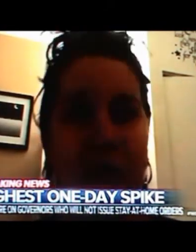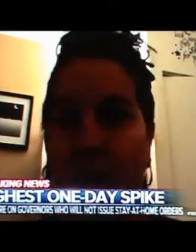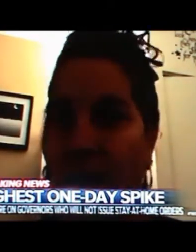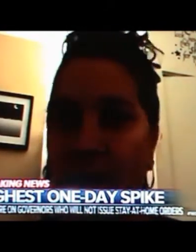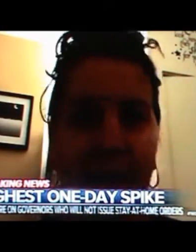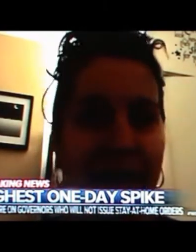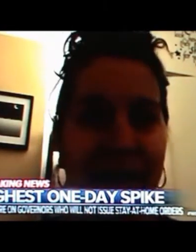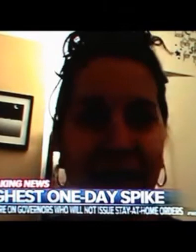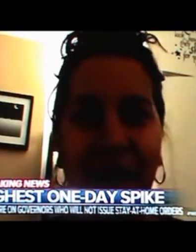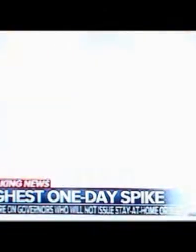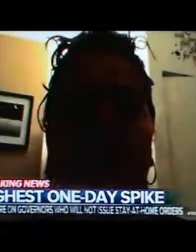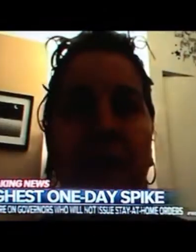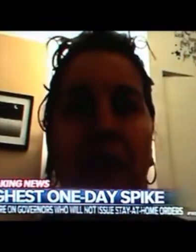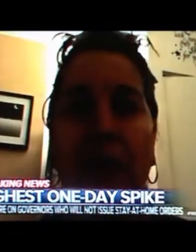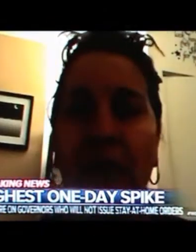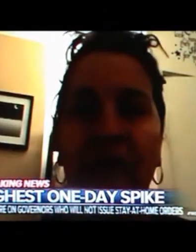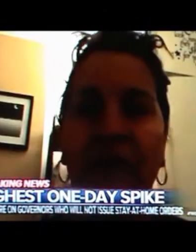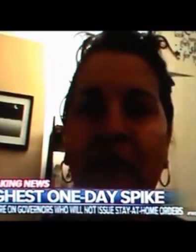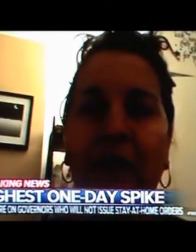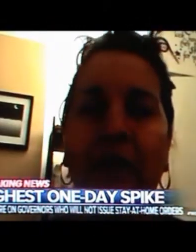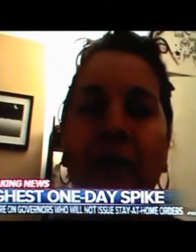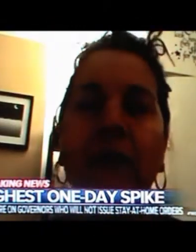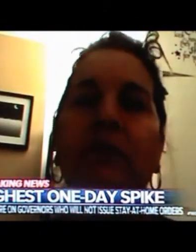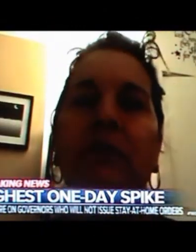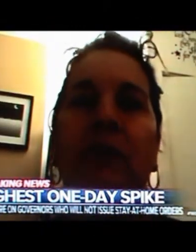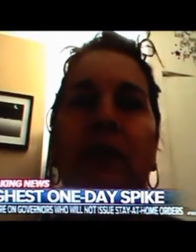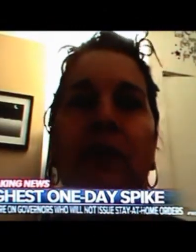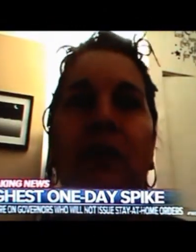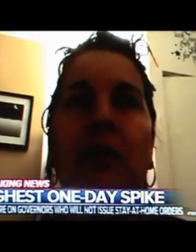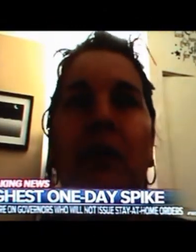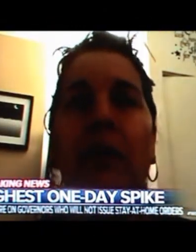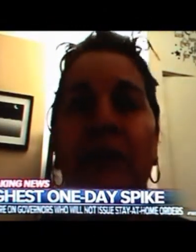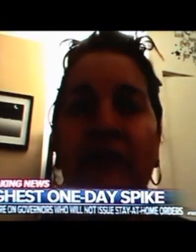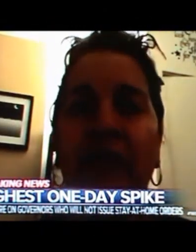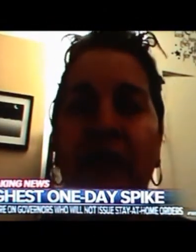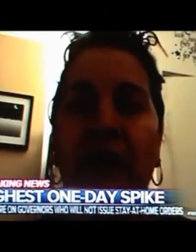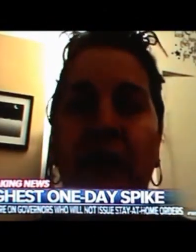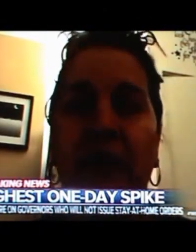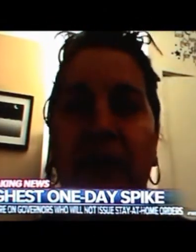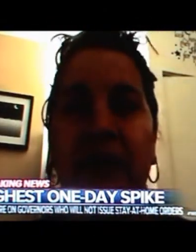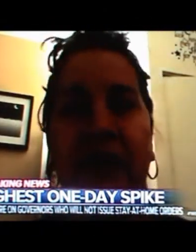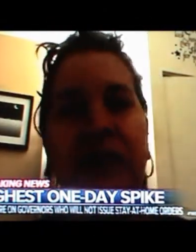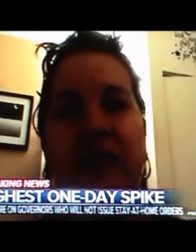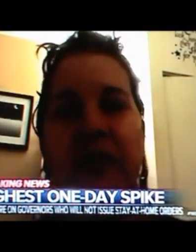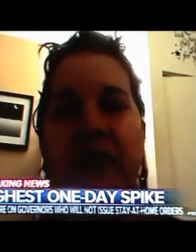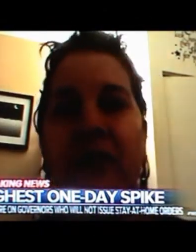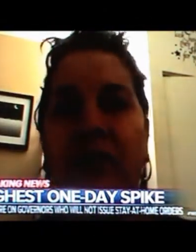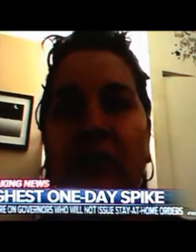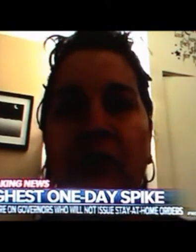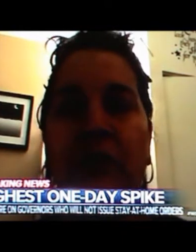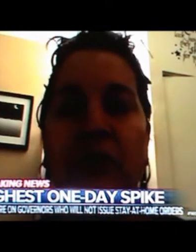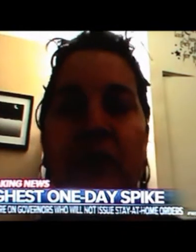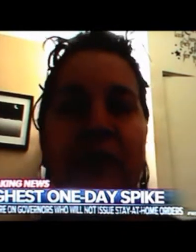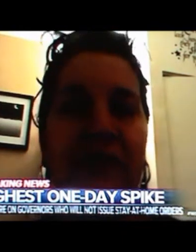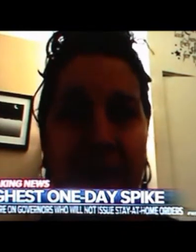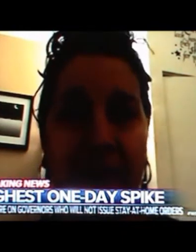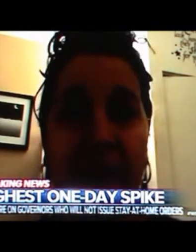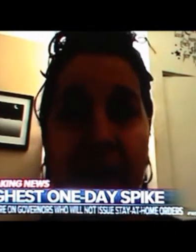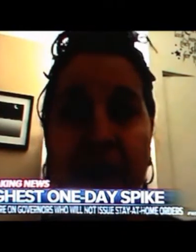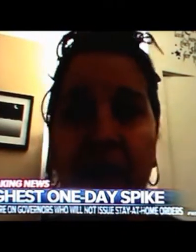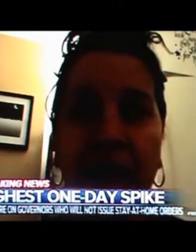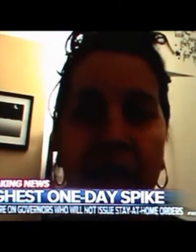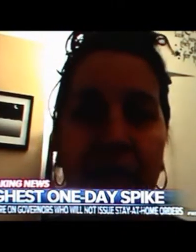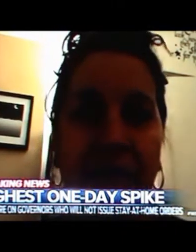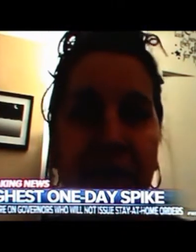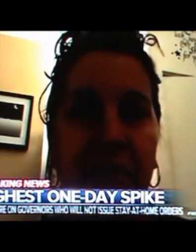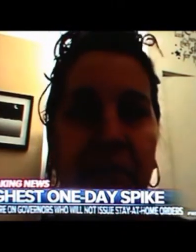I don't want to go out like this. I'm afraid. But I'm afraid that I'm not going to get a chance to see my family